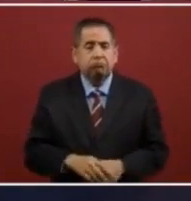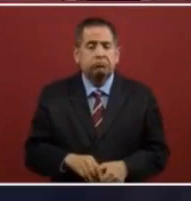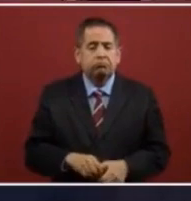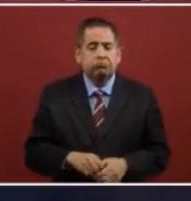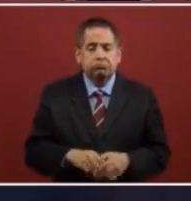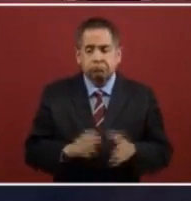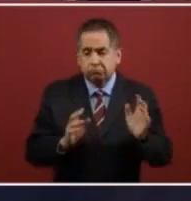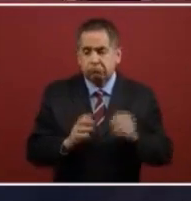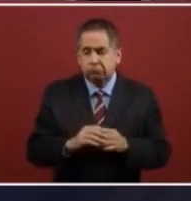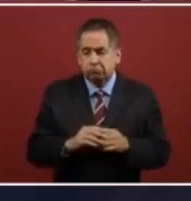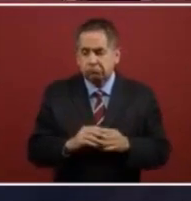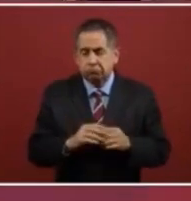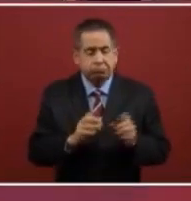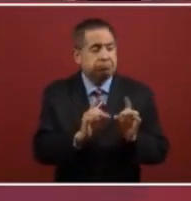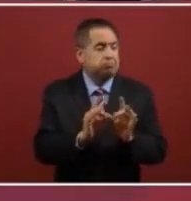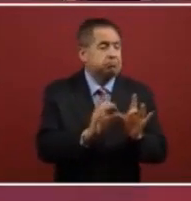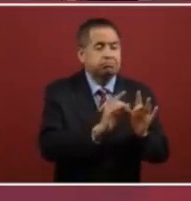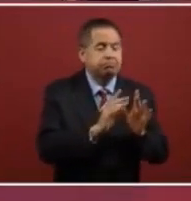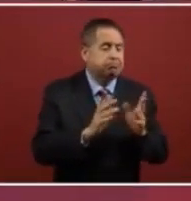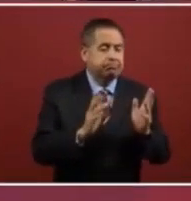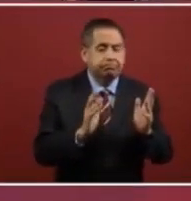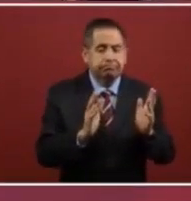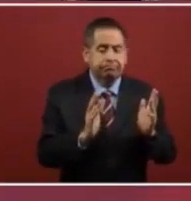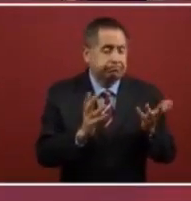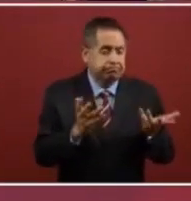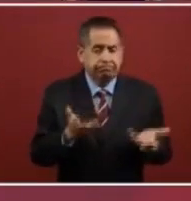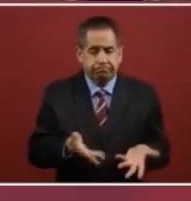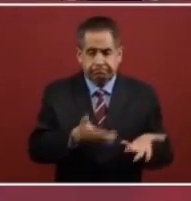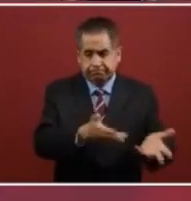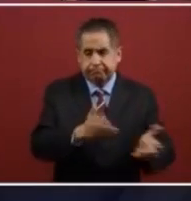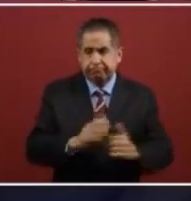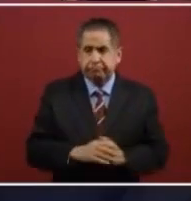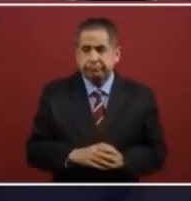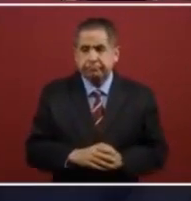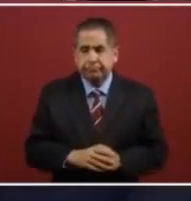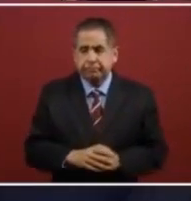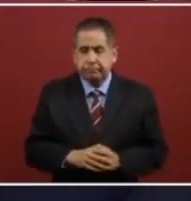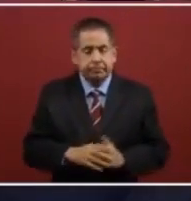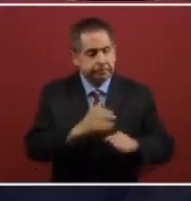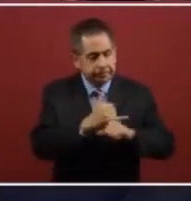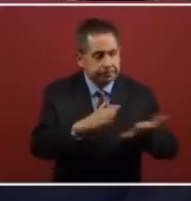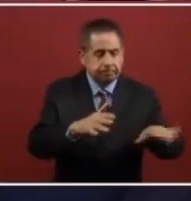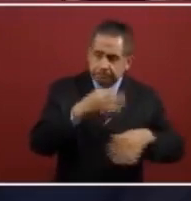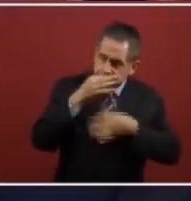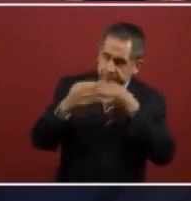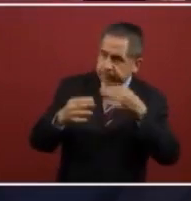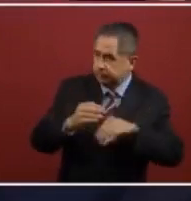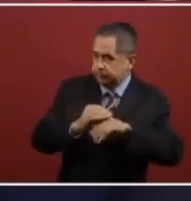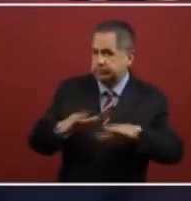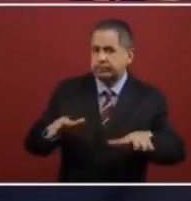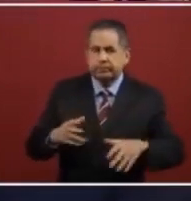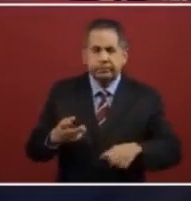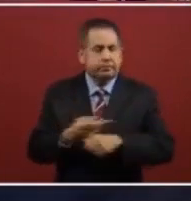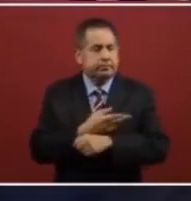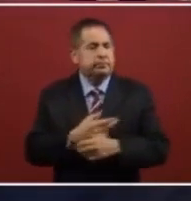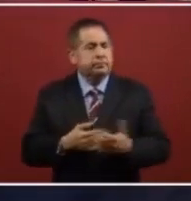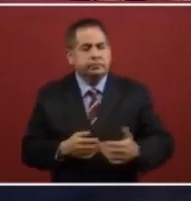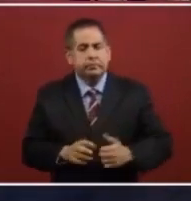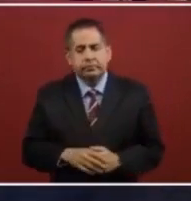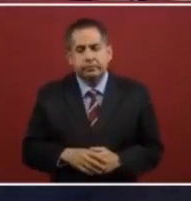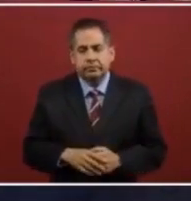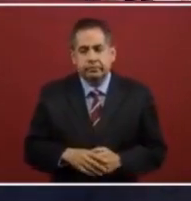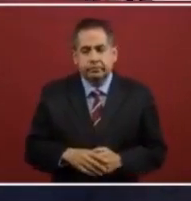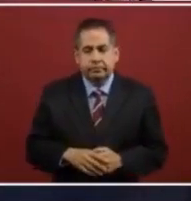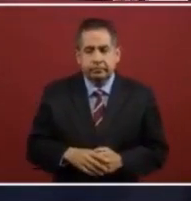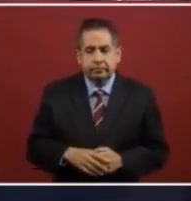como se presentaron las circunstancias, like maybe there was a este, circumstance that presented itself informar, that now